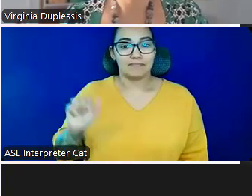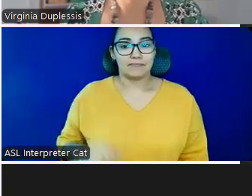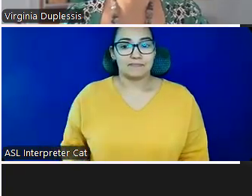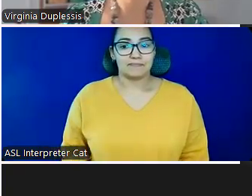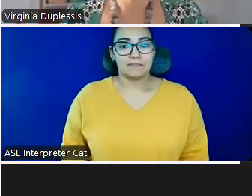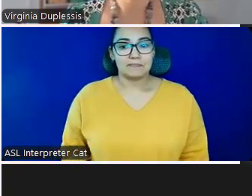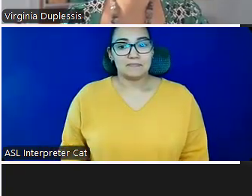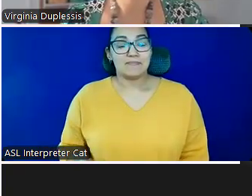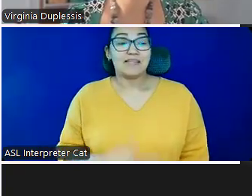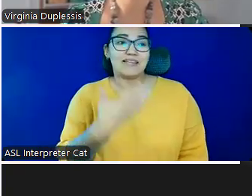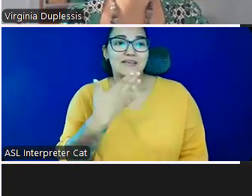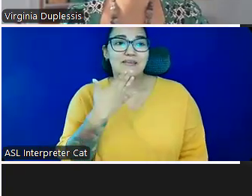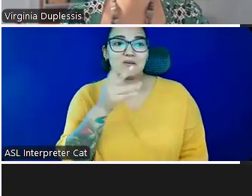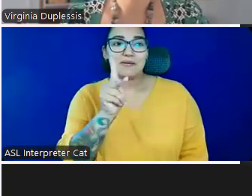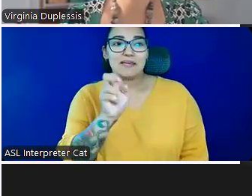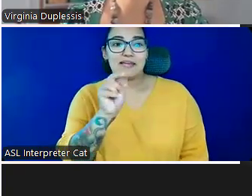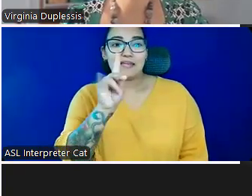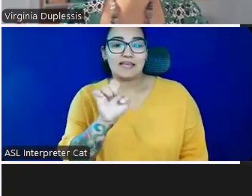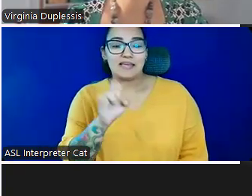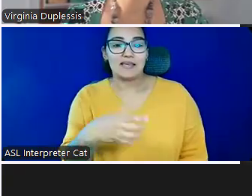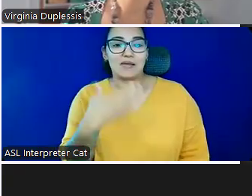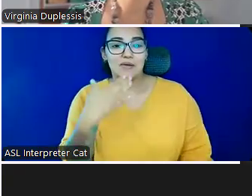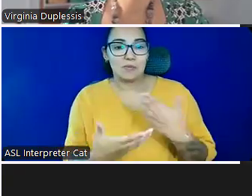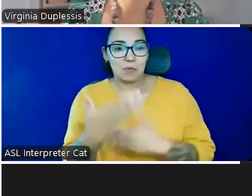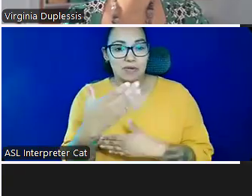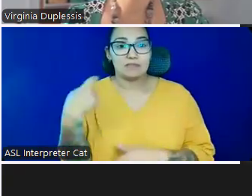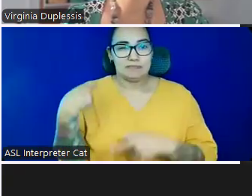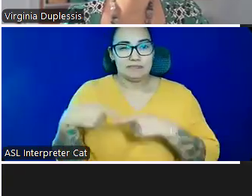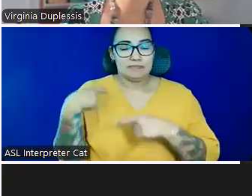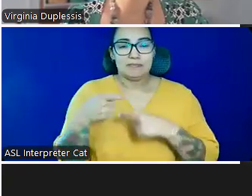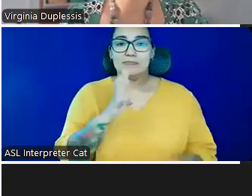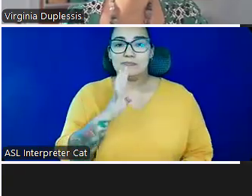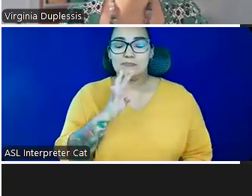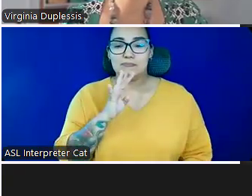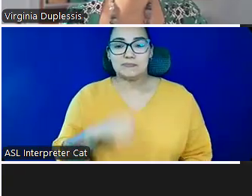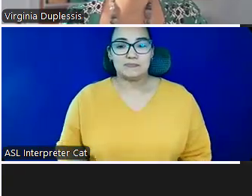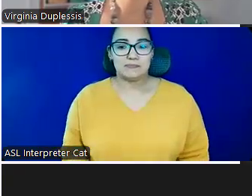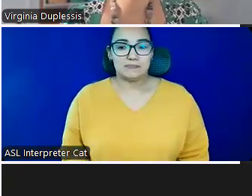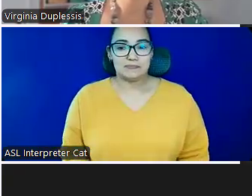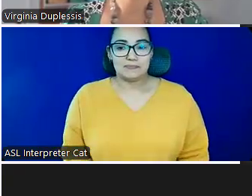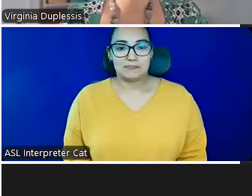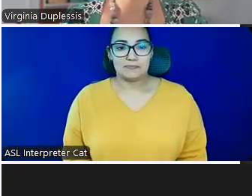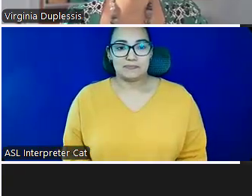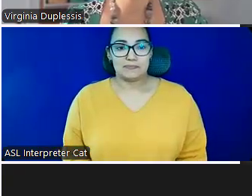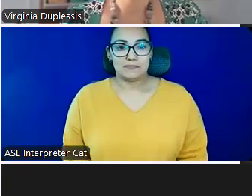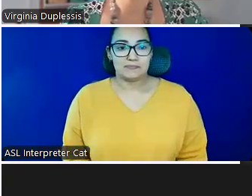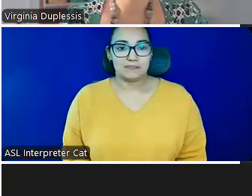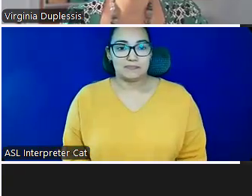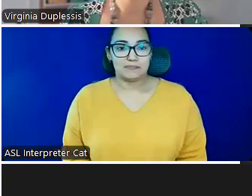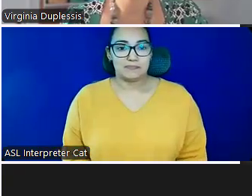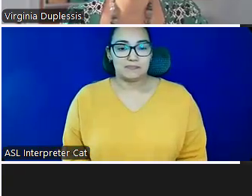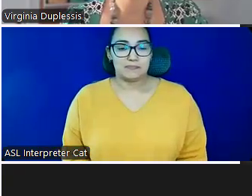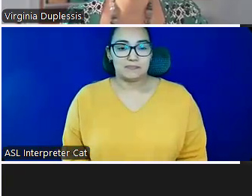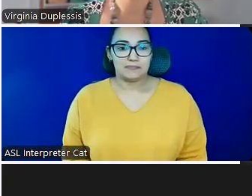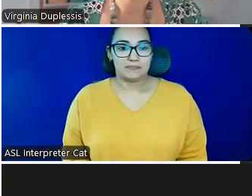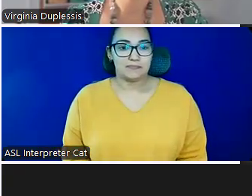Thank you, Kennedy. ¿Qué tal? Buenos días a todos. Bienvenidos al 26 aniversario del Día de la Salud contra